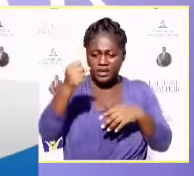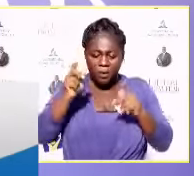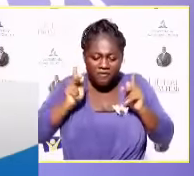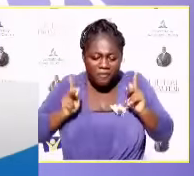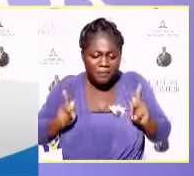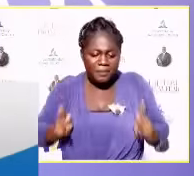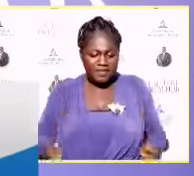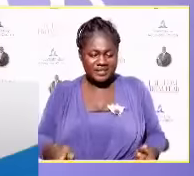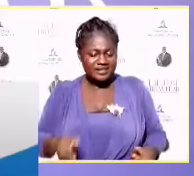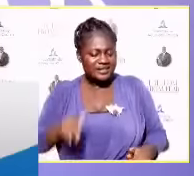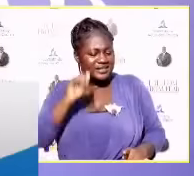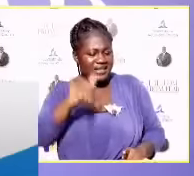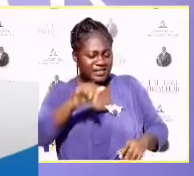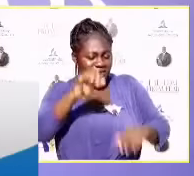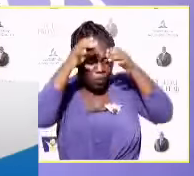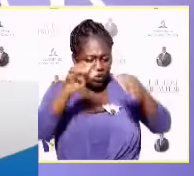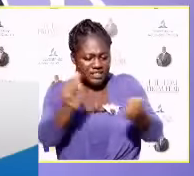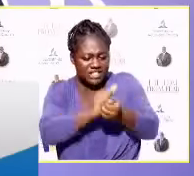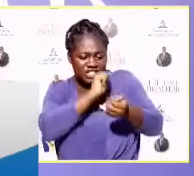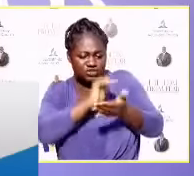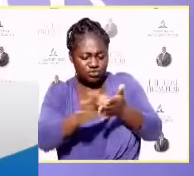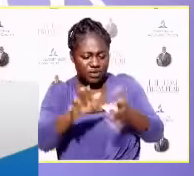the earth.